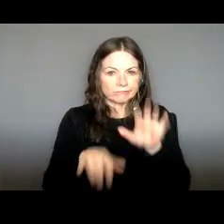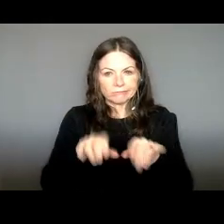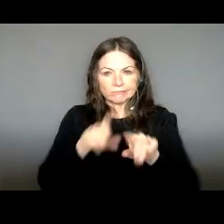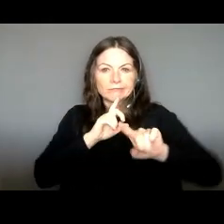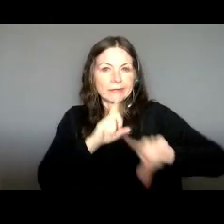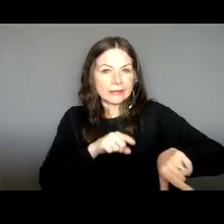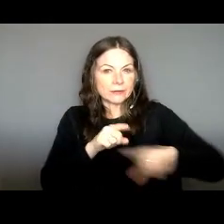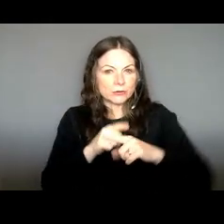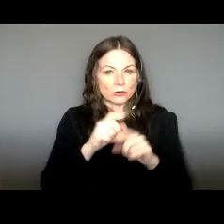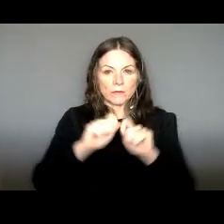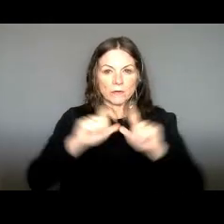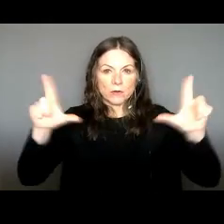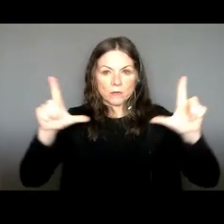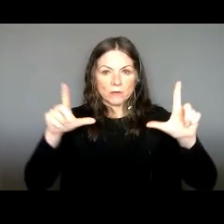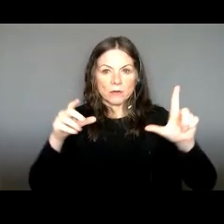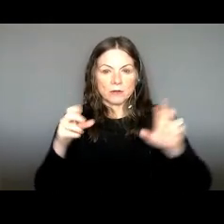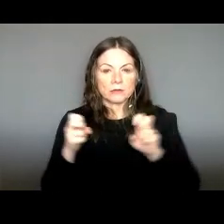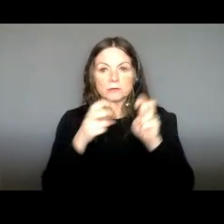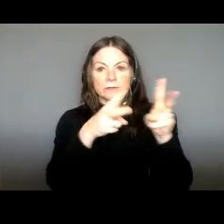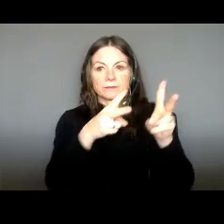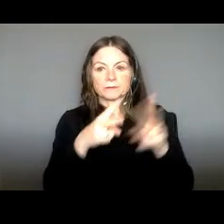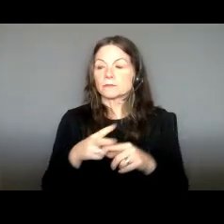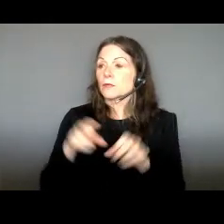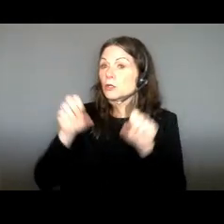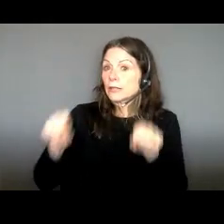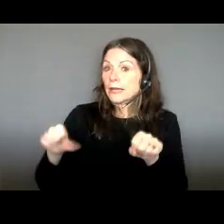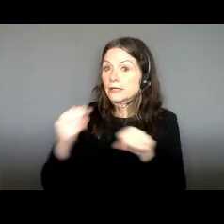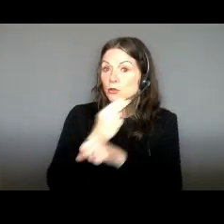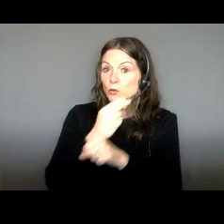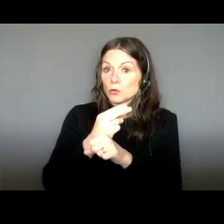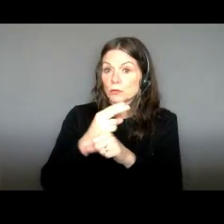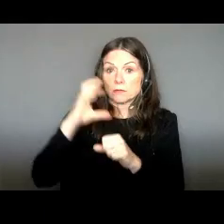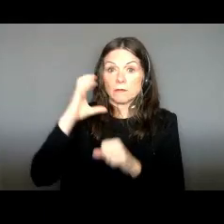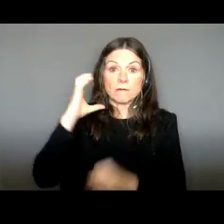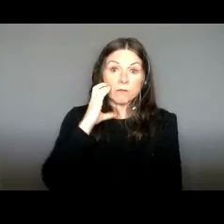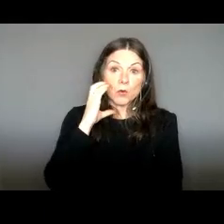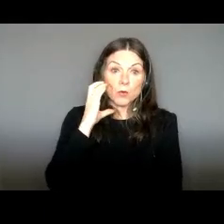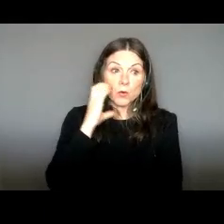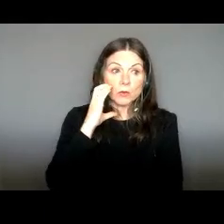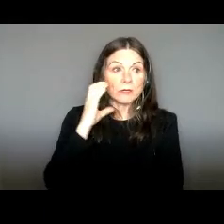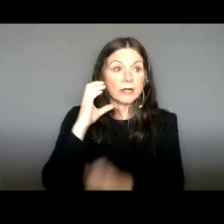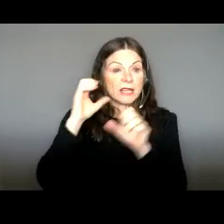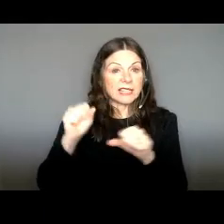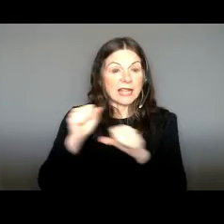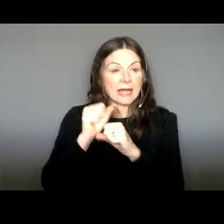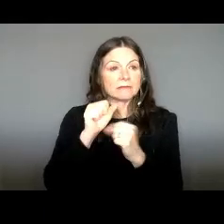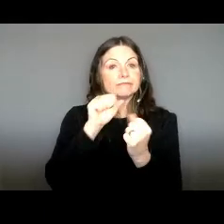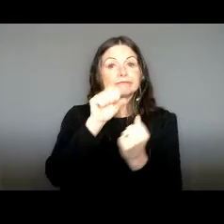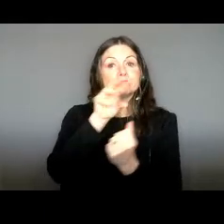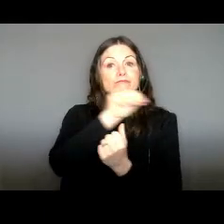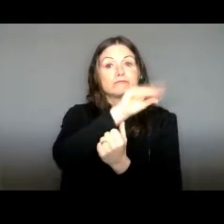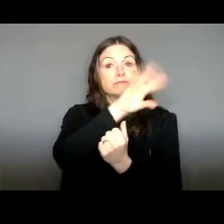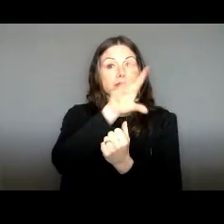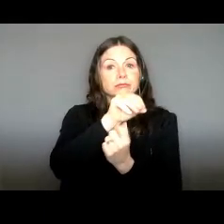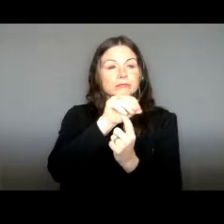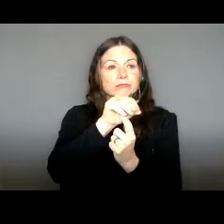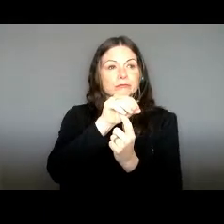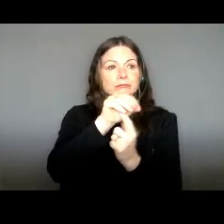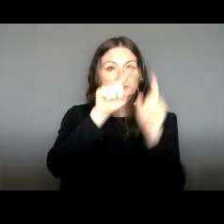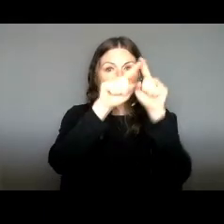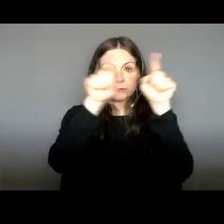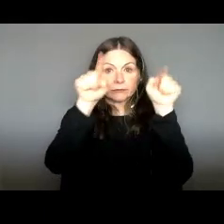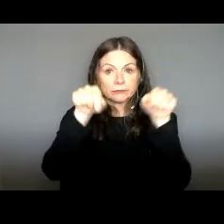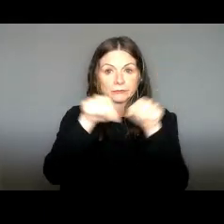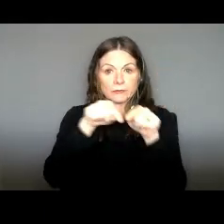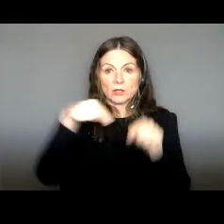So you can use your phone and screen the QR code that you see on your laptop right